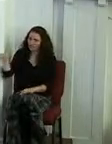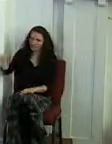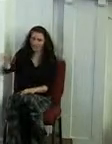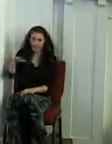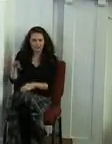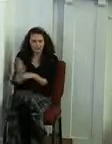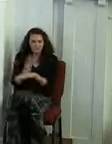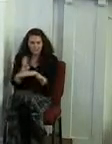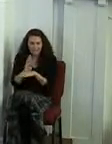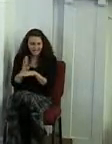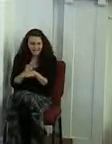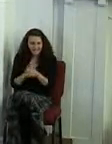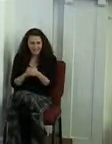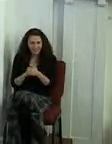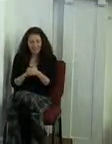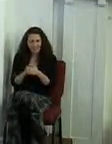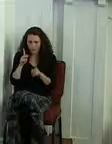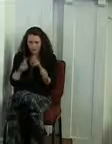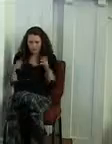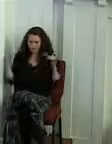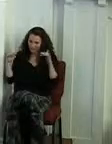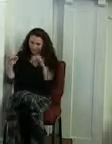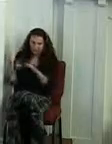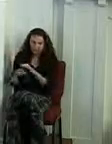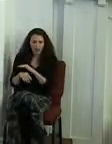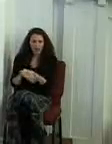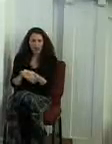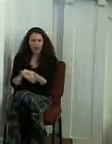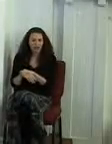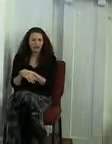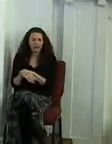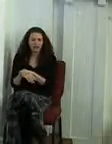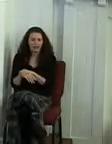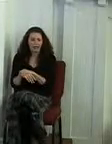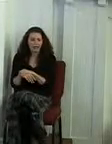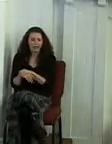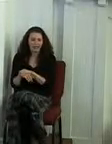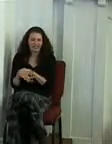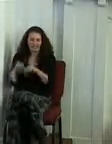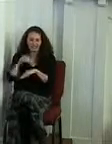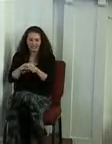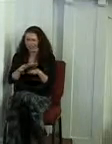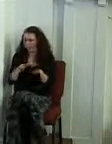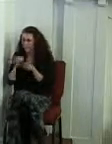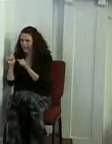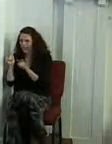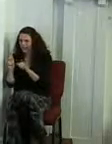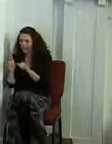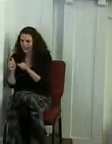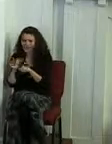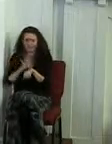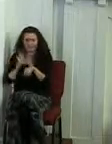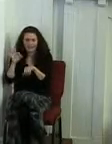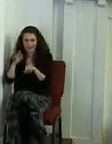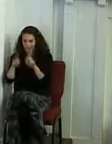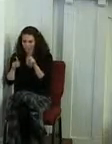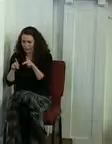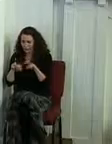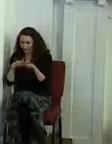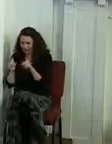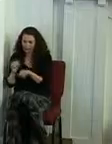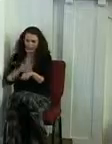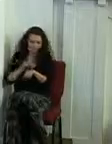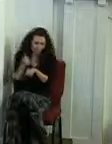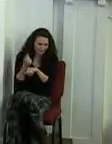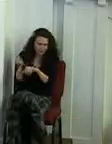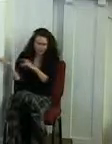busy it's becoming out there as people are gathering and as the 9 o'clock folk are leaving and the 11 o'clock folk are arriving. And, of course, Mount Hollywood's